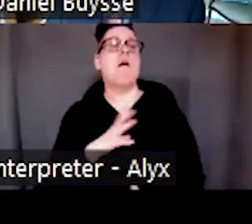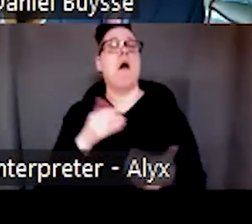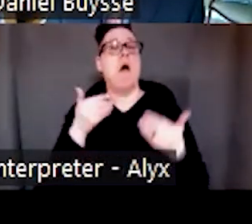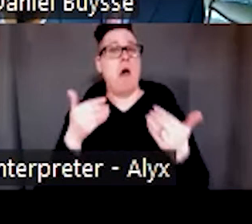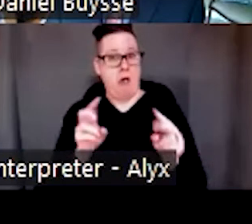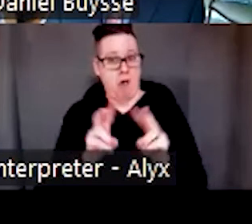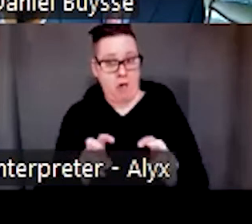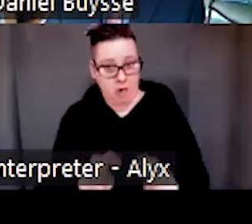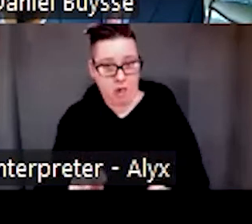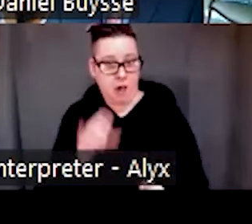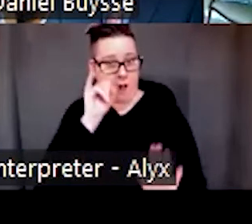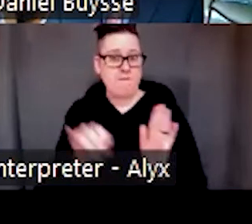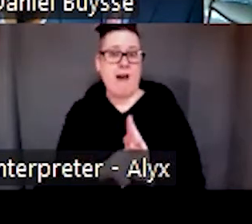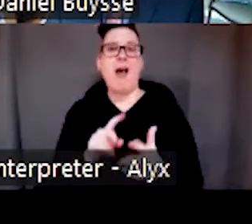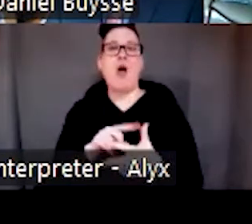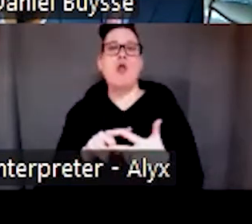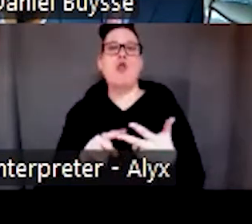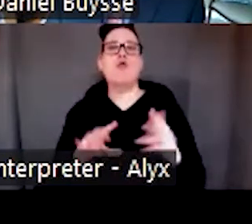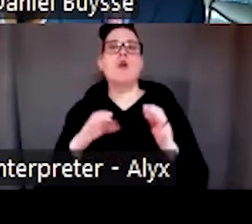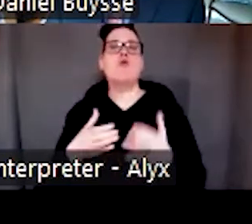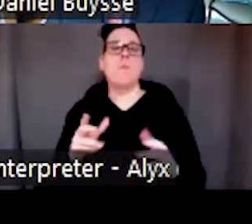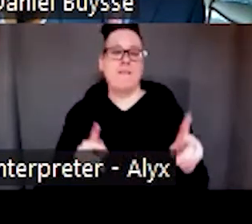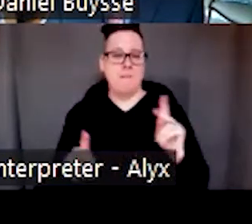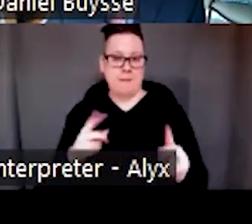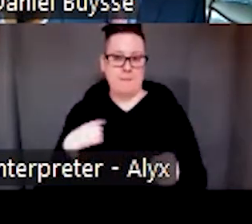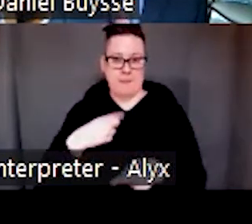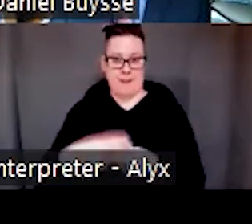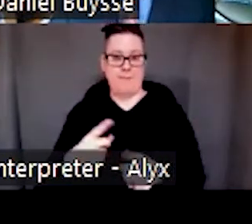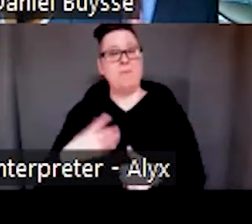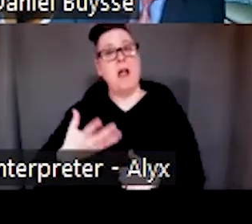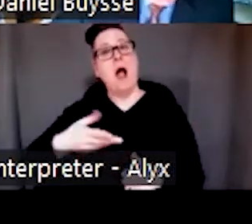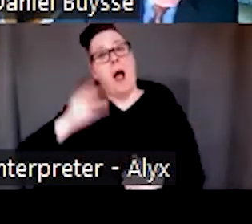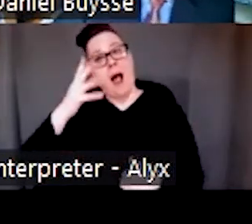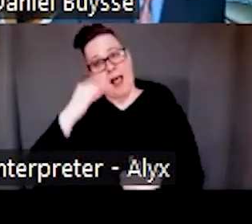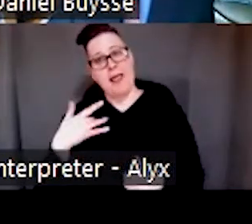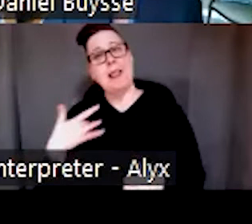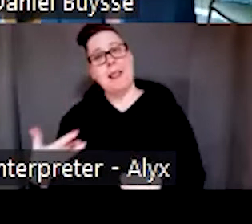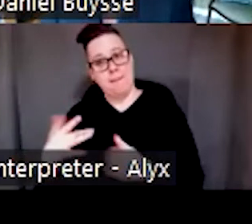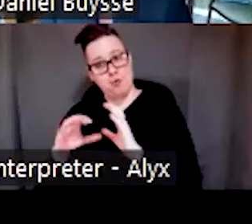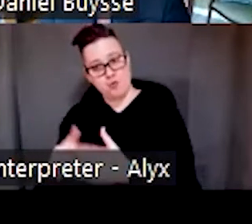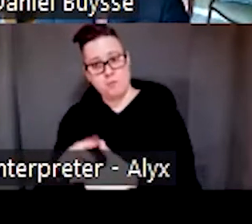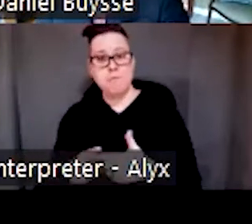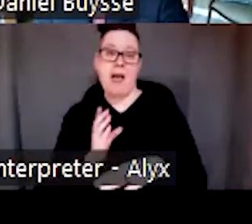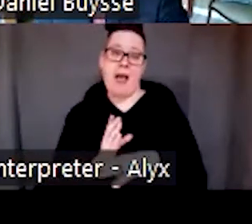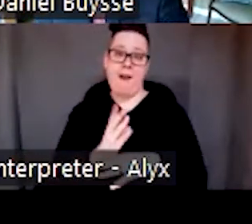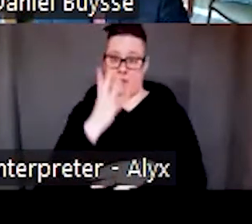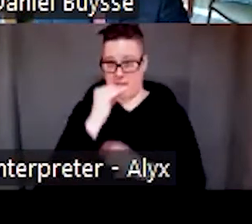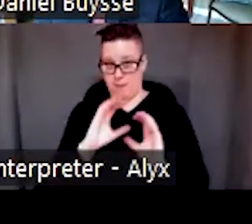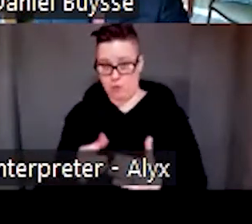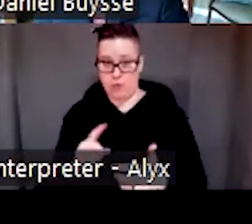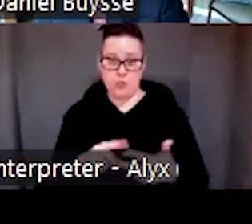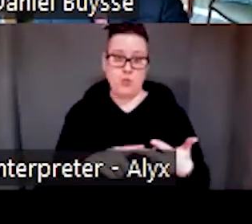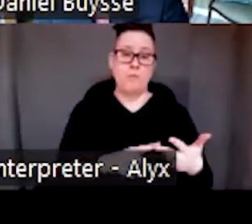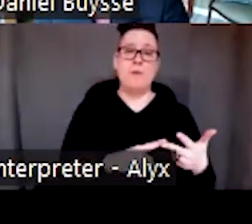we identified 3 groups of people that we called a high sleep propensity group, an average sleep group, and a group that